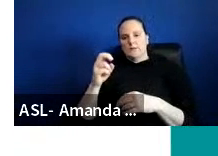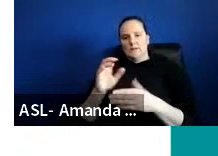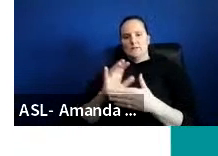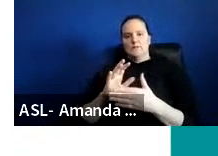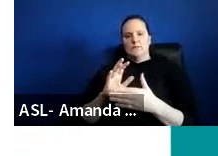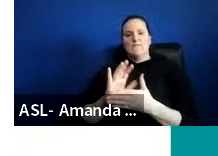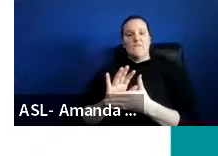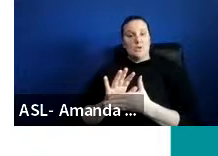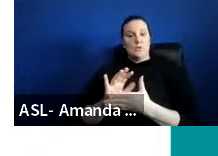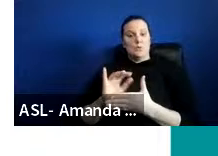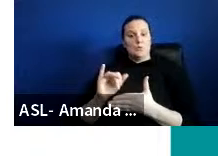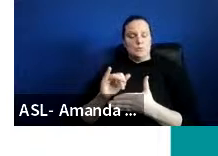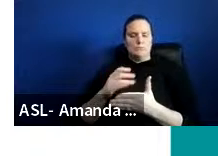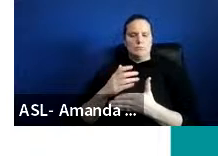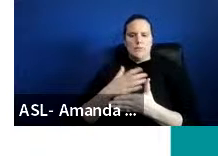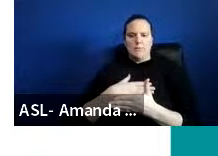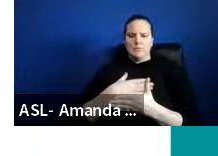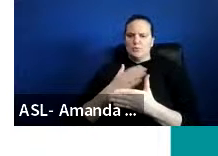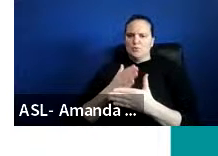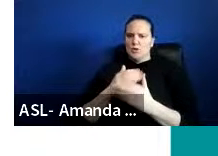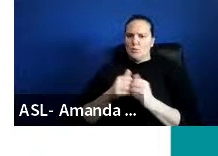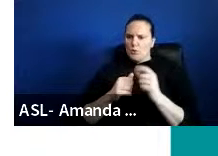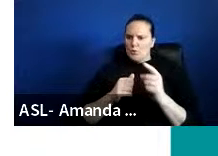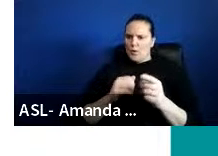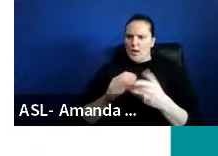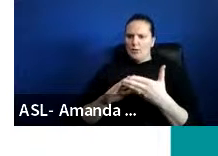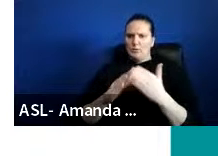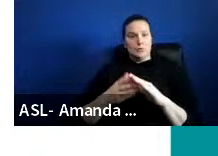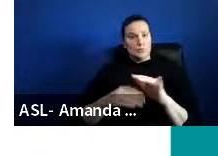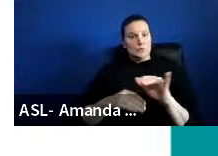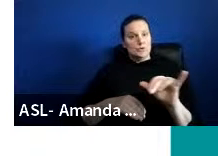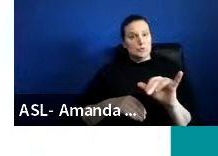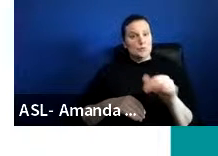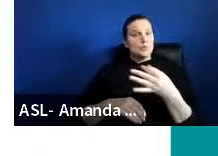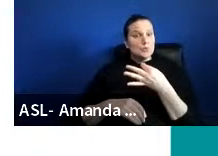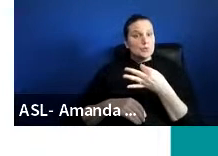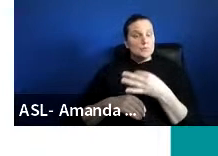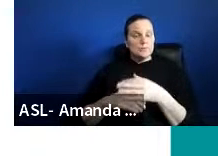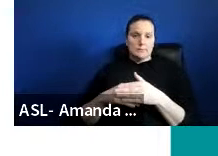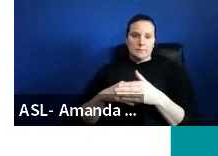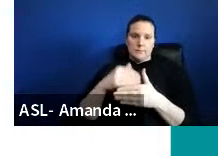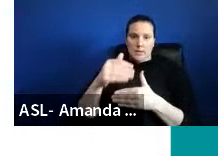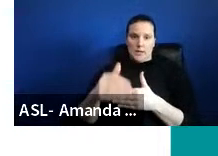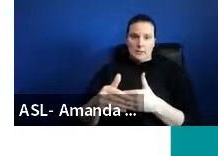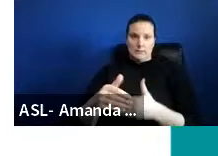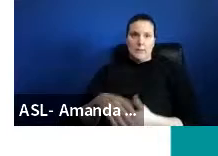with you as well as the community soon. Next slide, please.